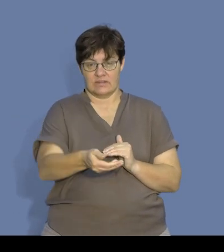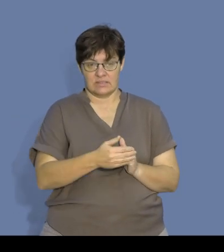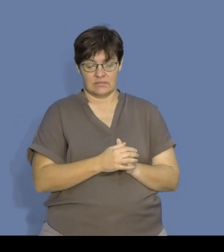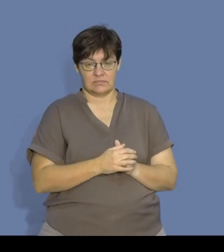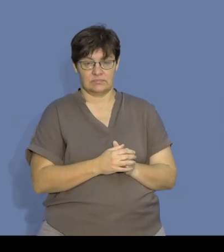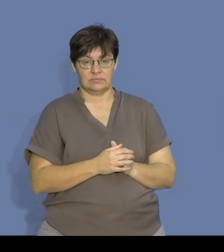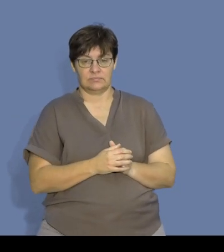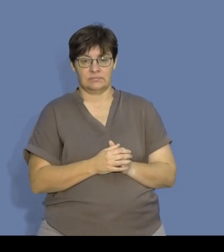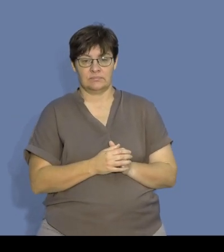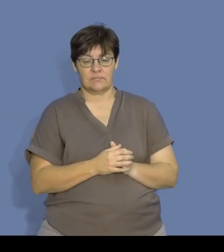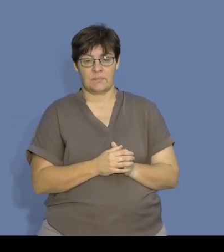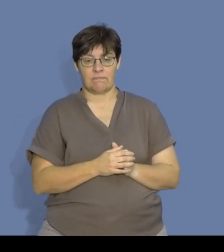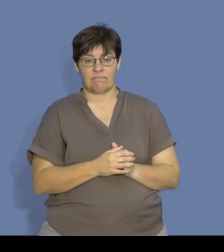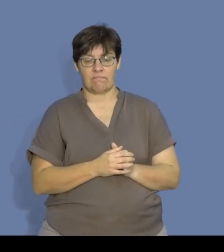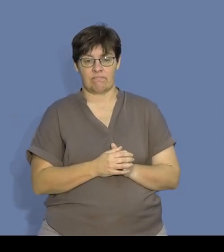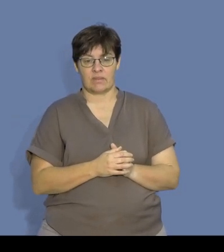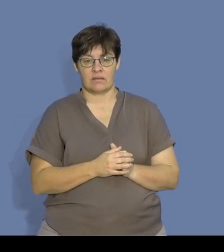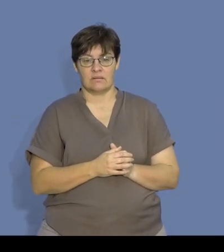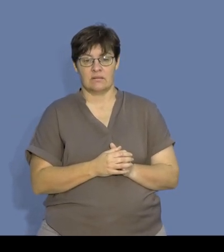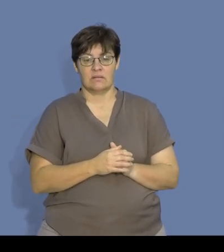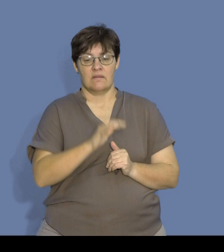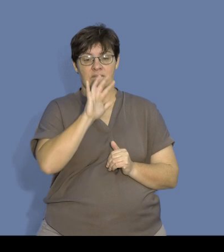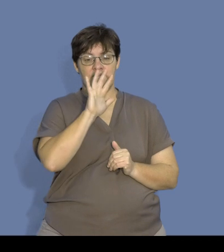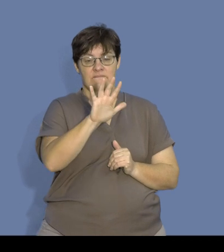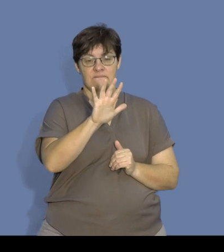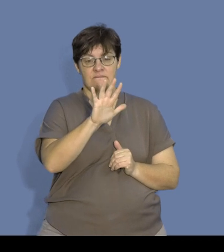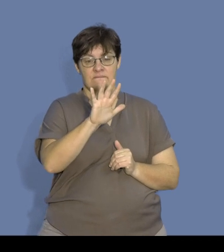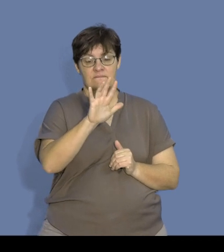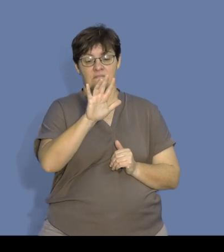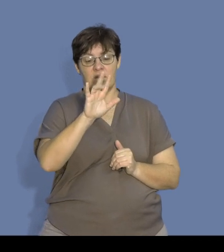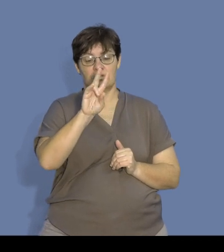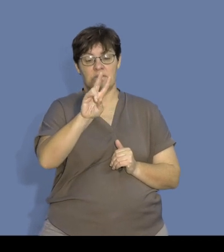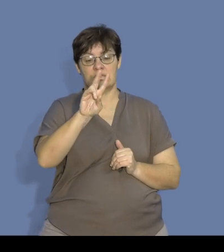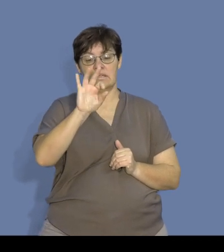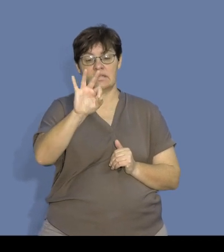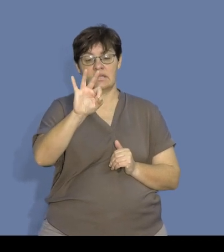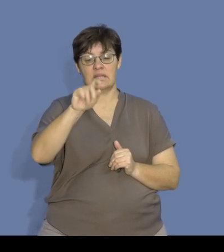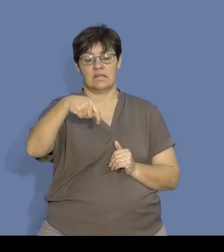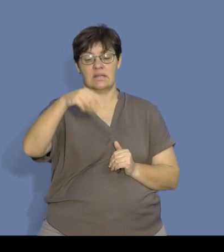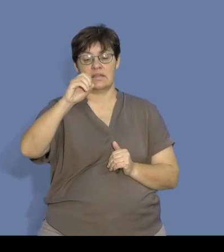remaining profit, right? Final distribution, remaining profit,